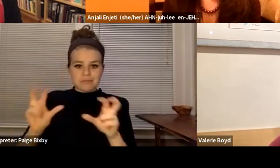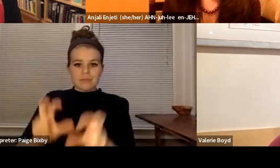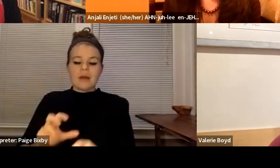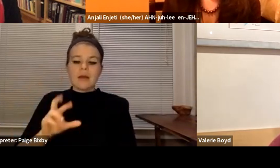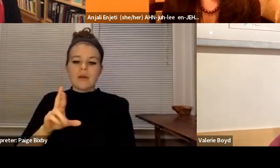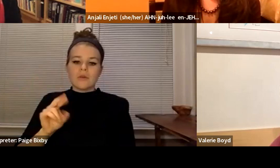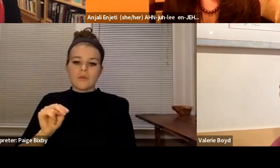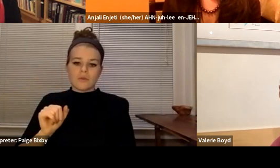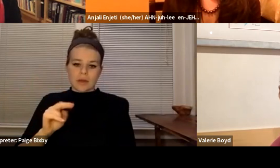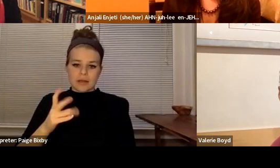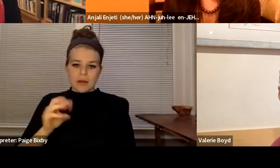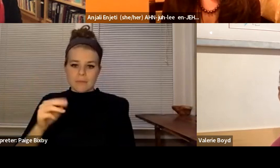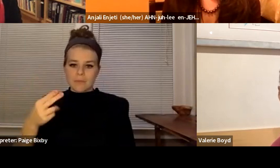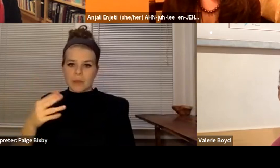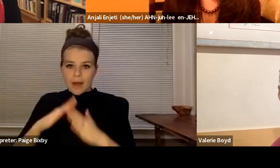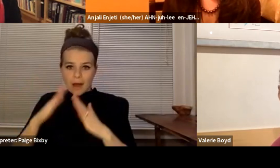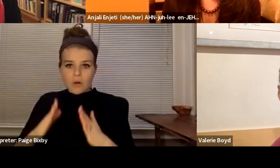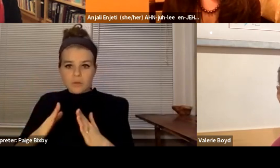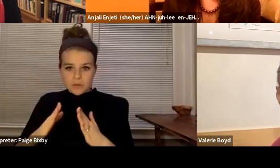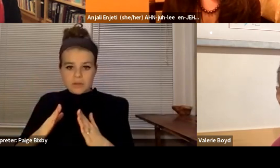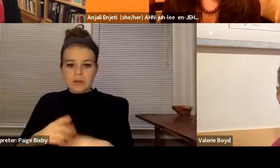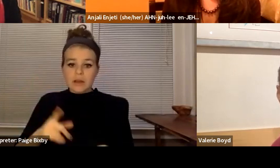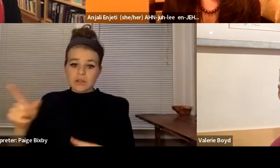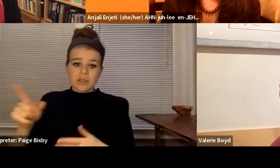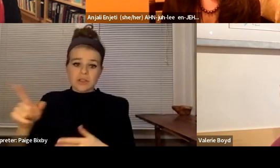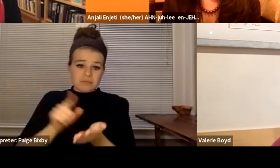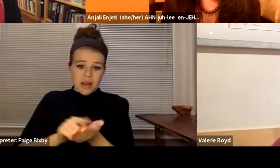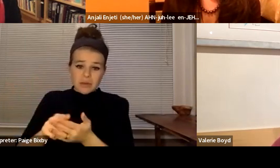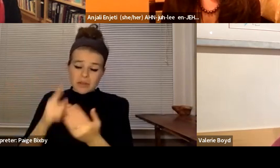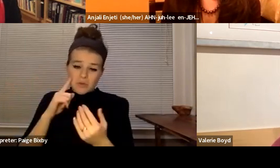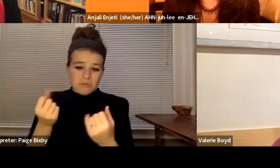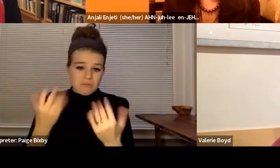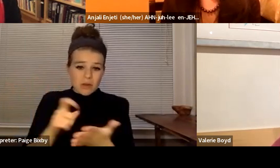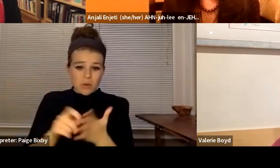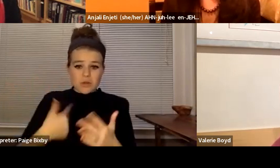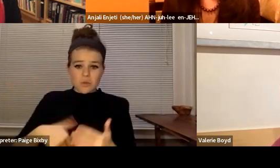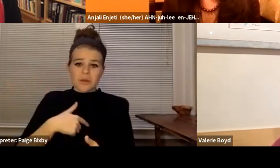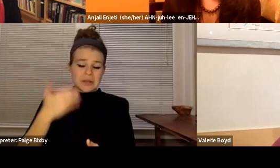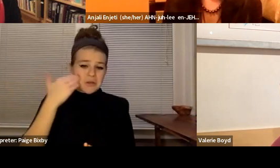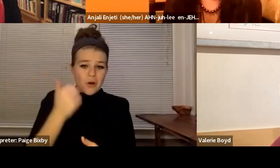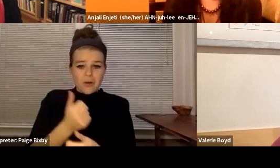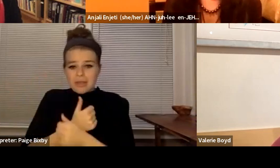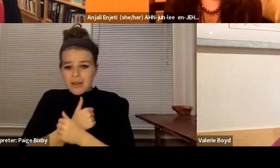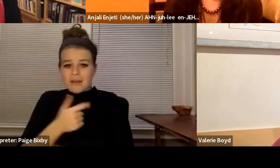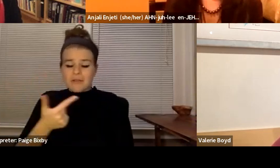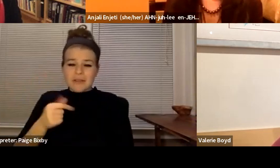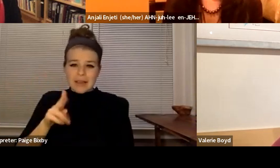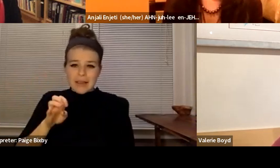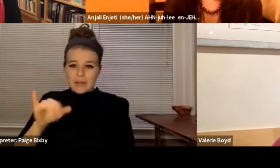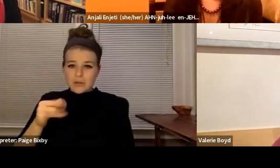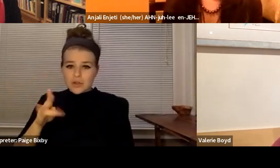publish some of the writers whose work we love and know, Gail Jones, you know, Toni Kate